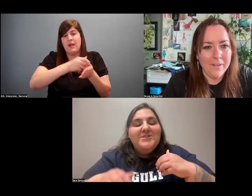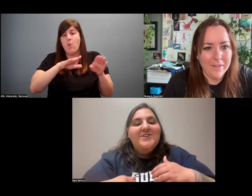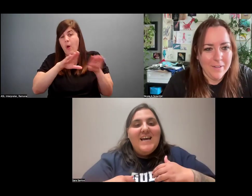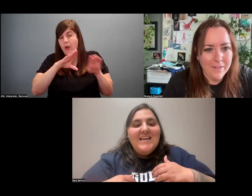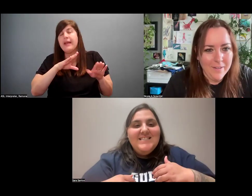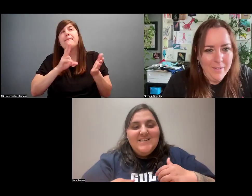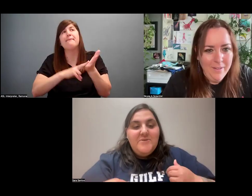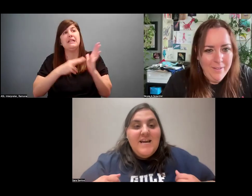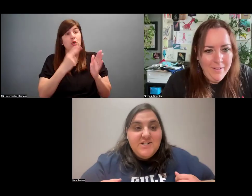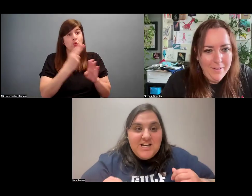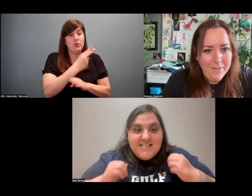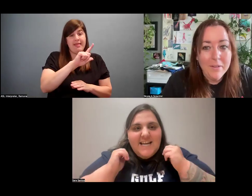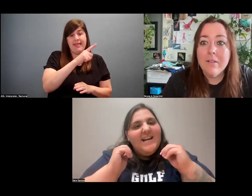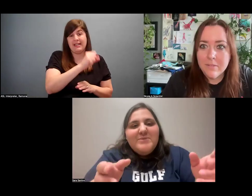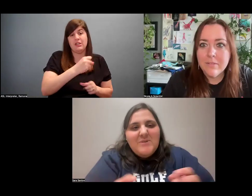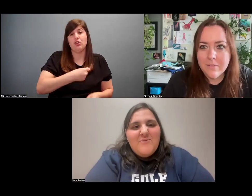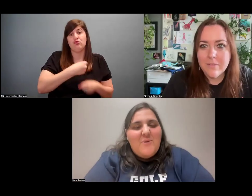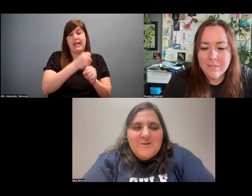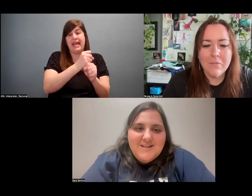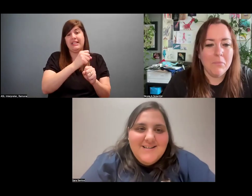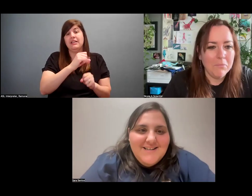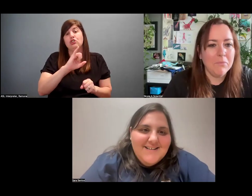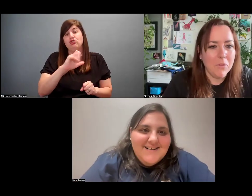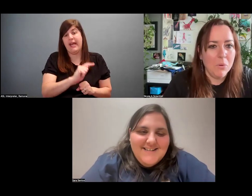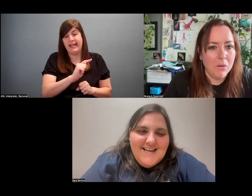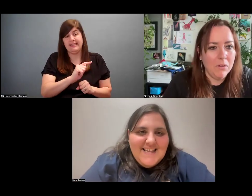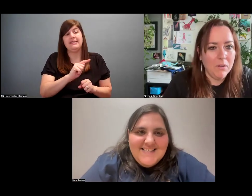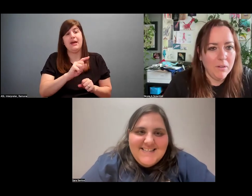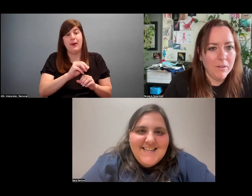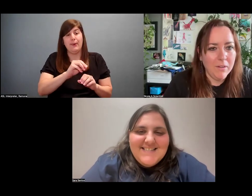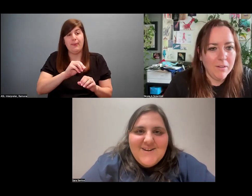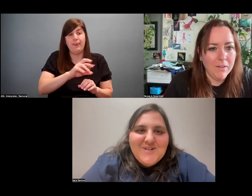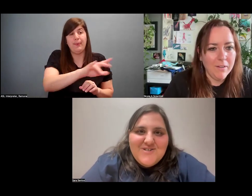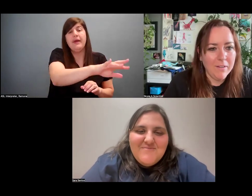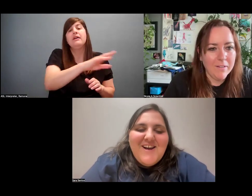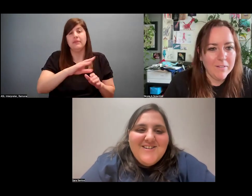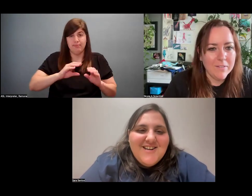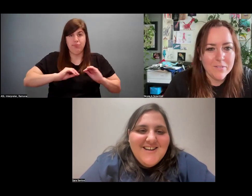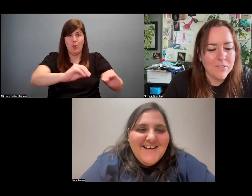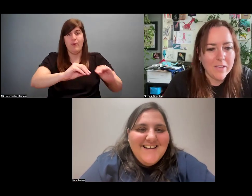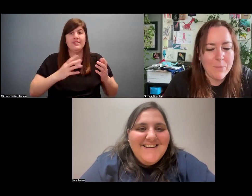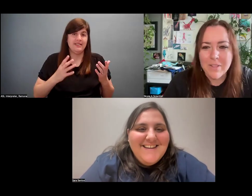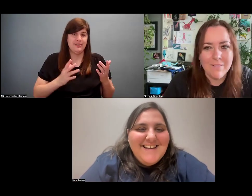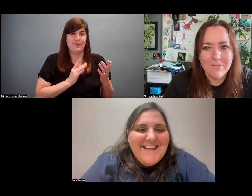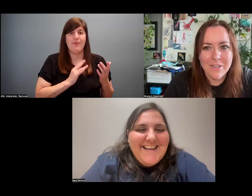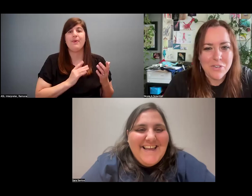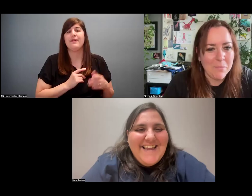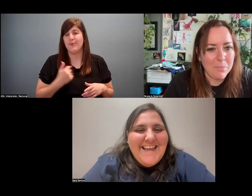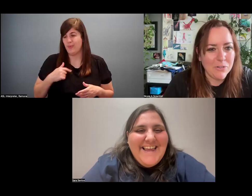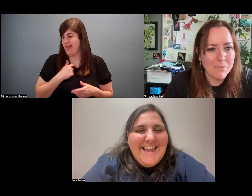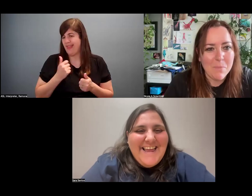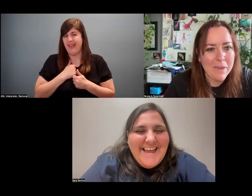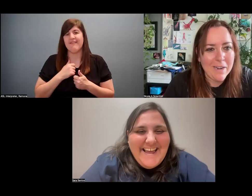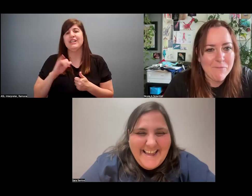they use their legs to create a jet that helps them go forward. Yeah, cool. that's the coolest terminology. So yeah, we love a